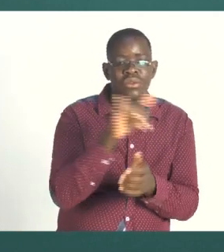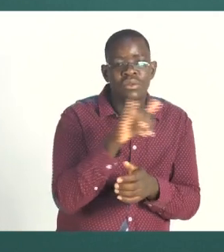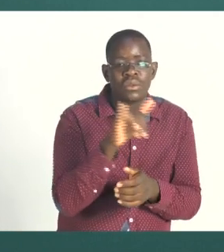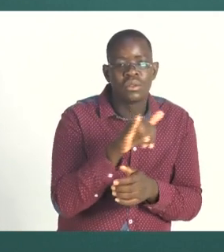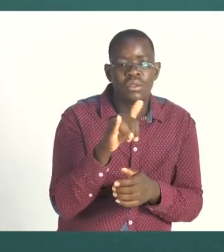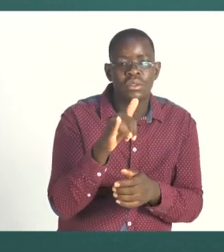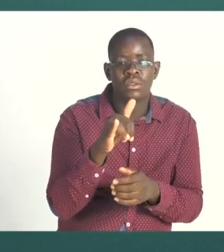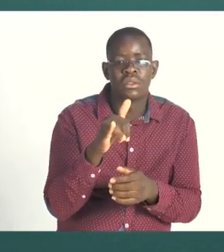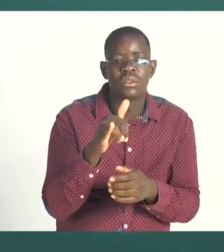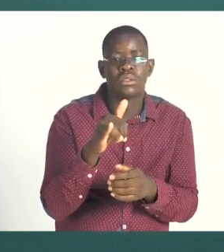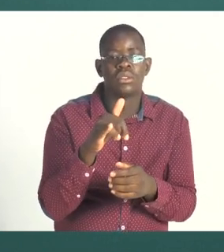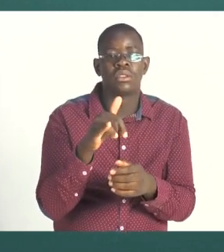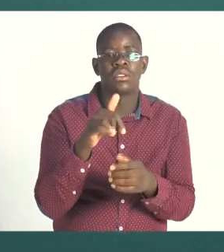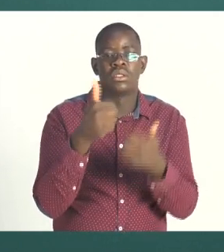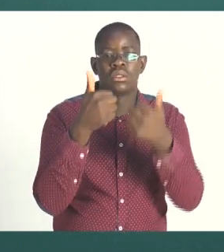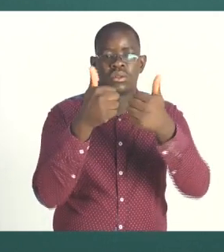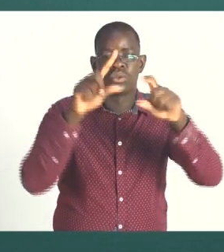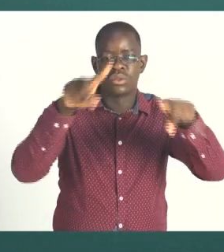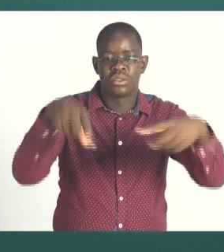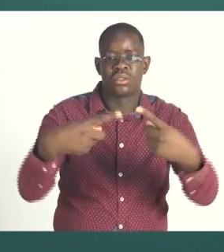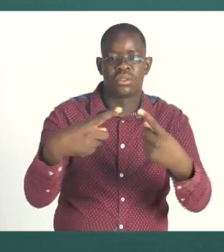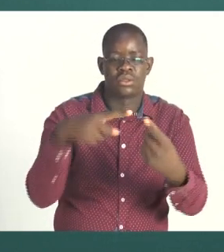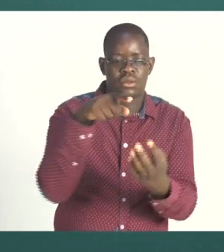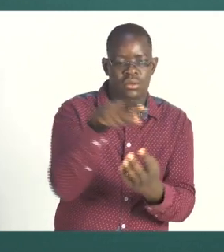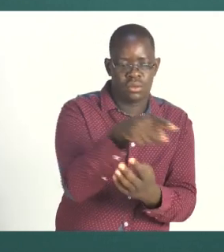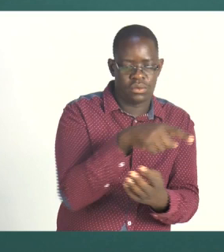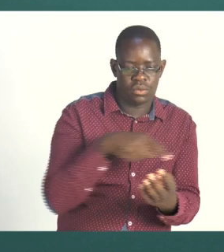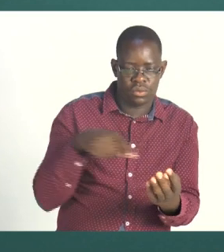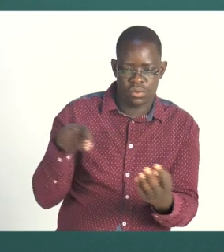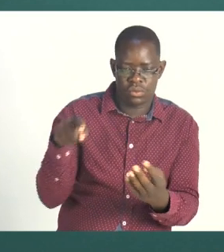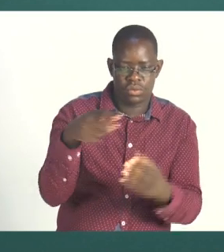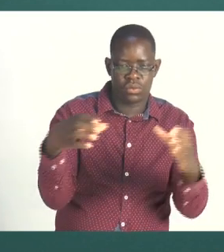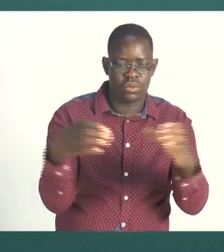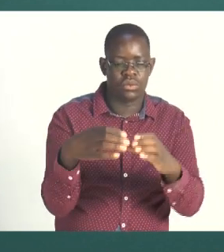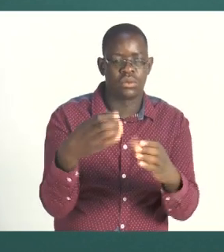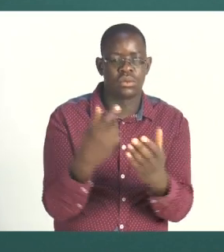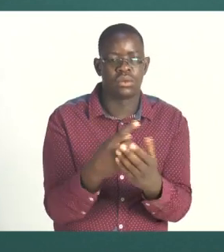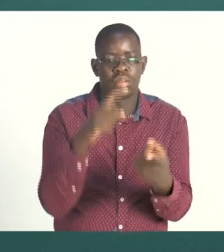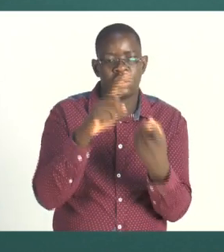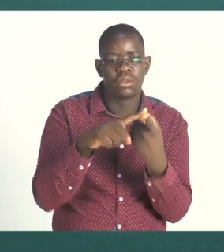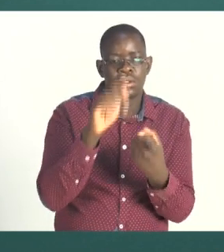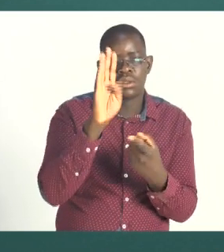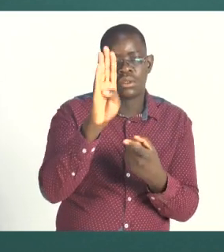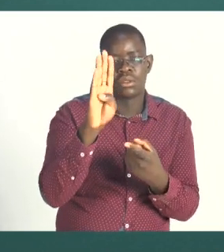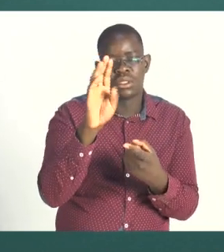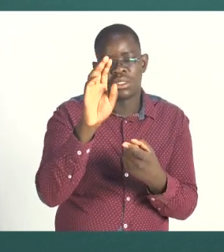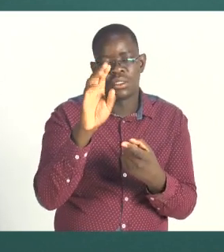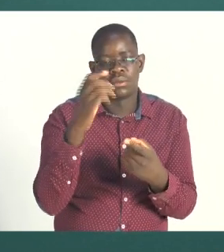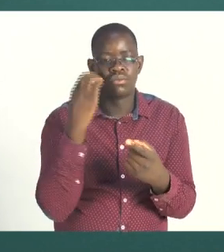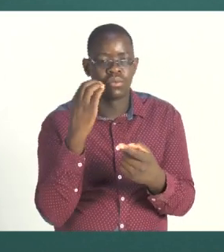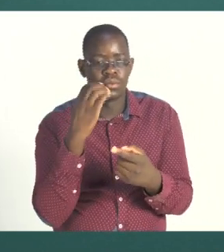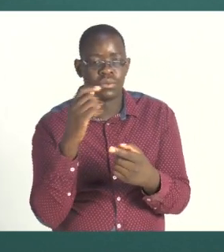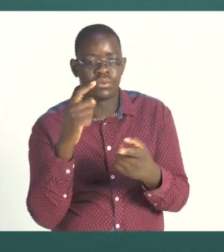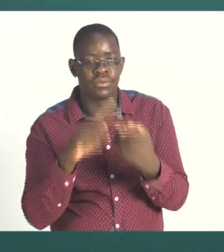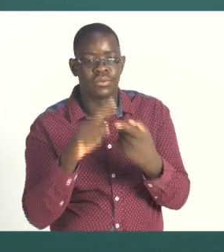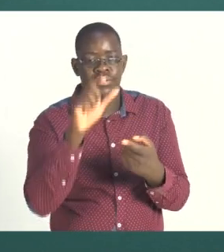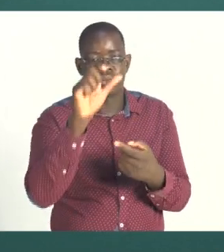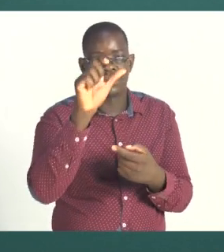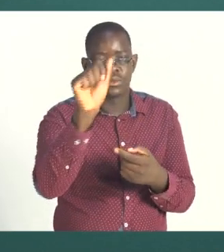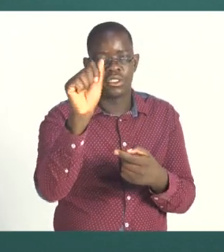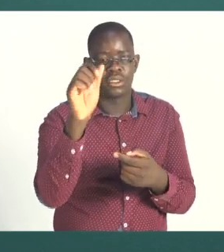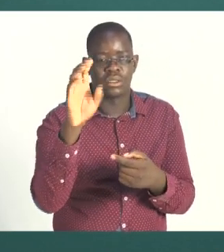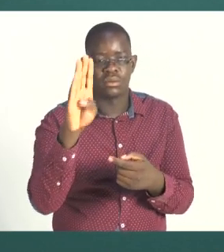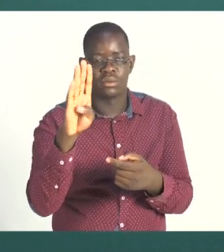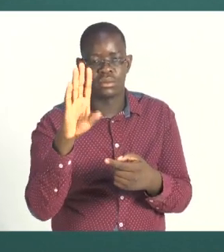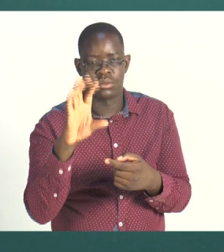the following is an advantage of rotational grazing? Is it A, prevent overgrazing,